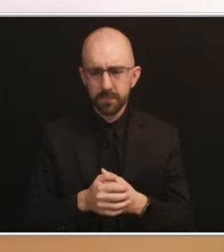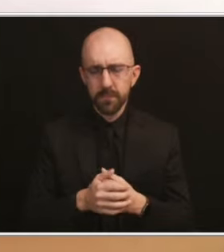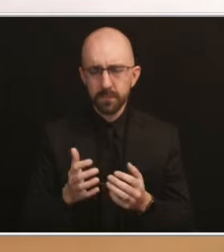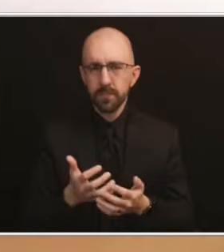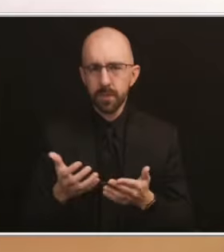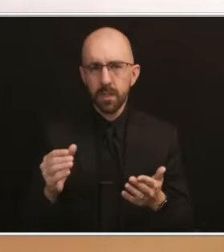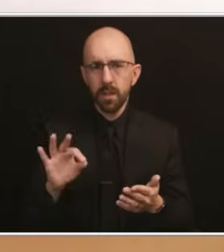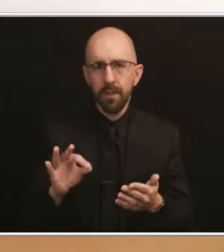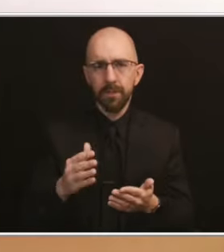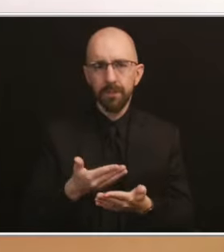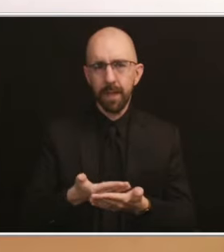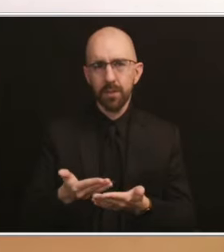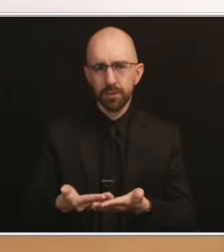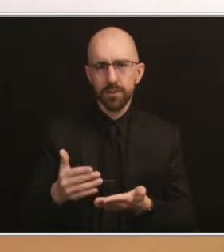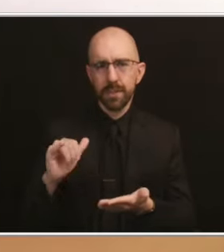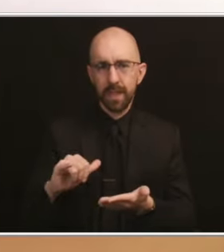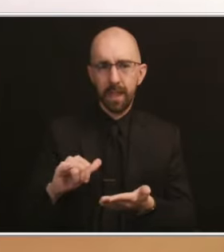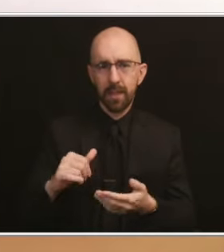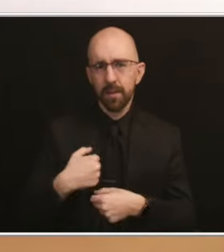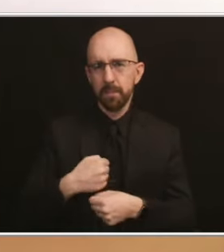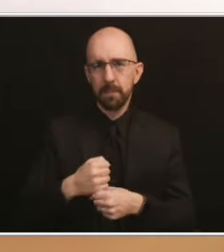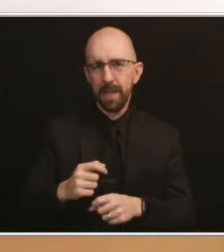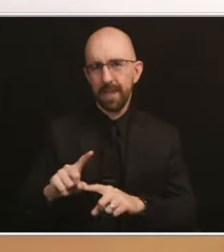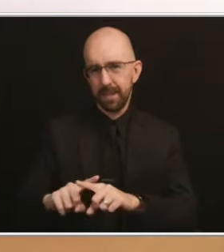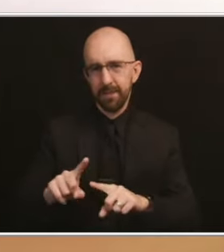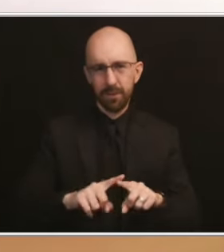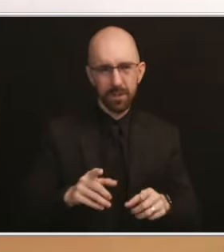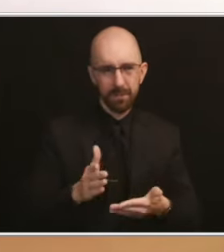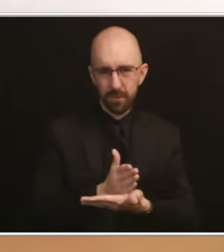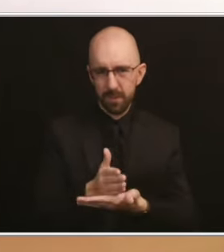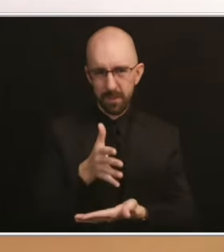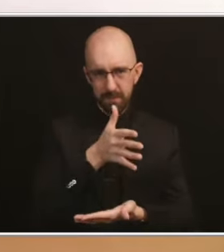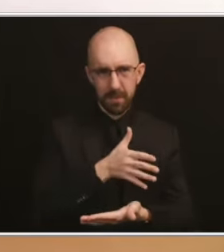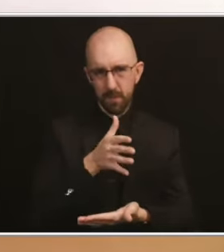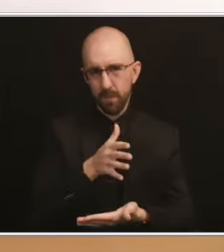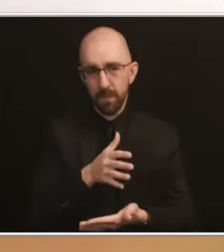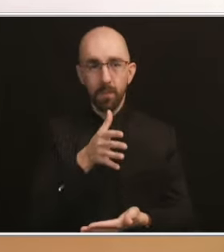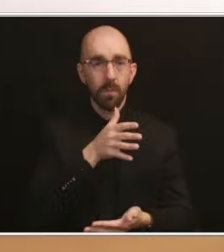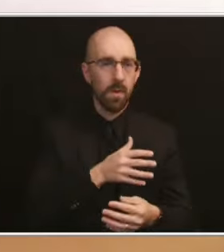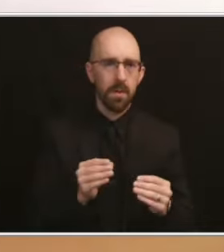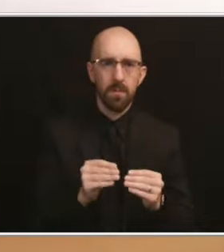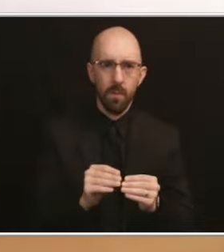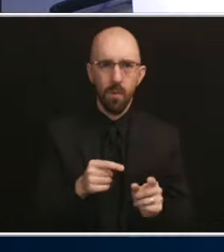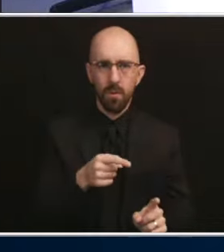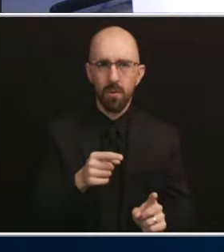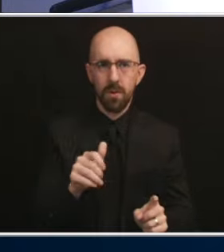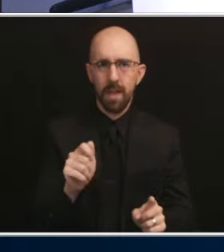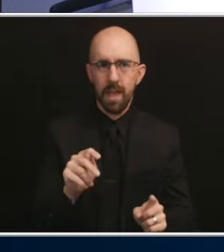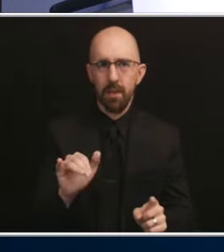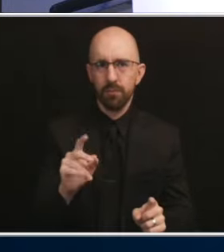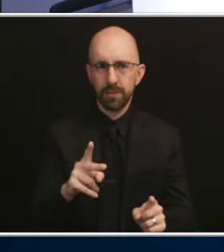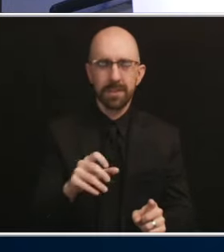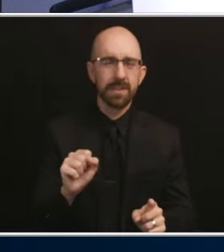of factors that make it a little different between both of them and make women more susceptible. All